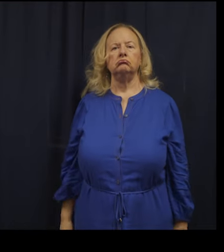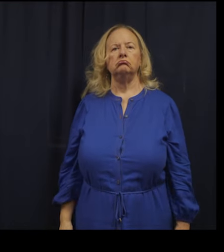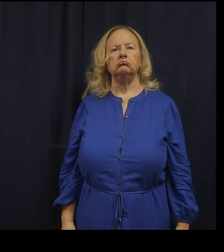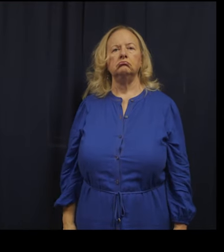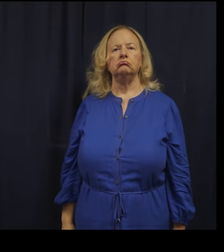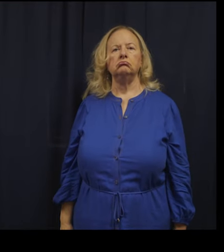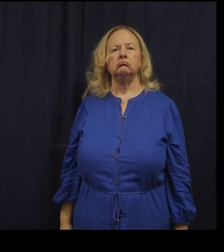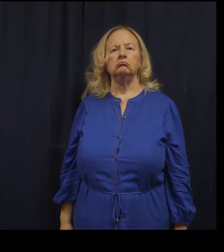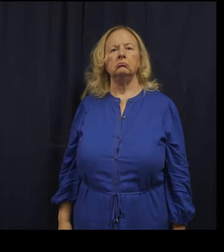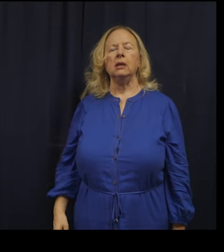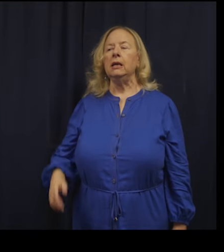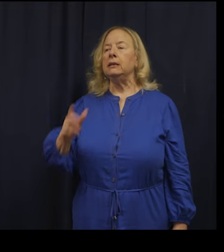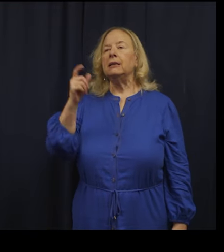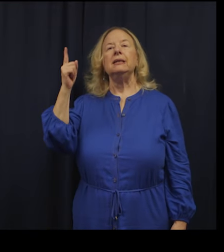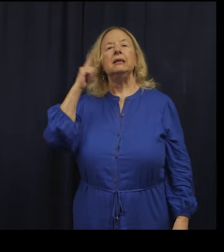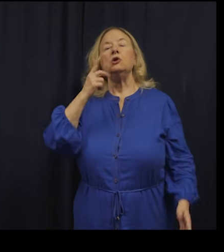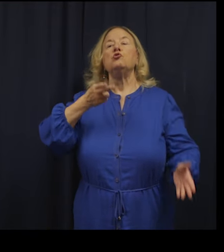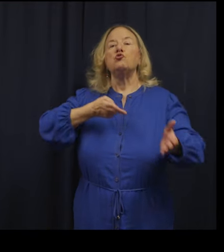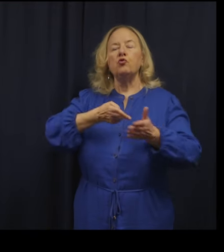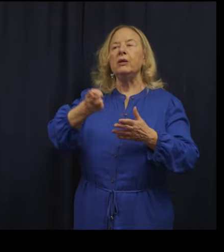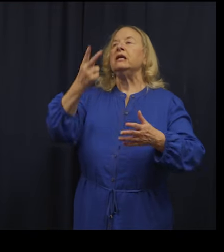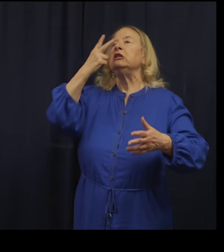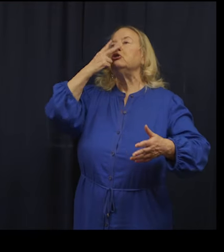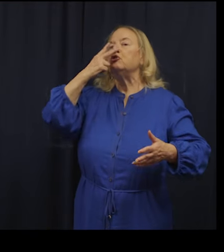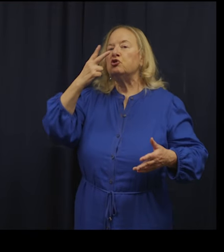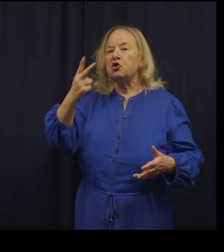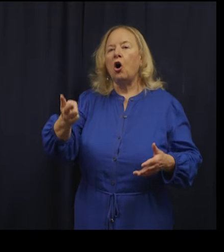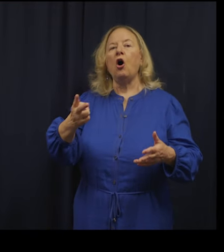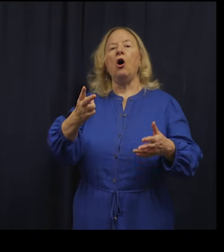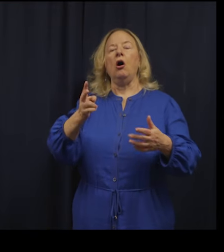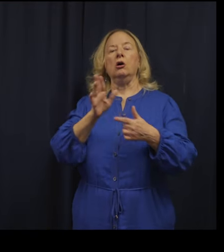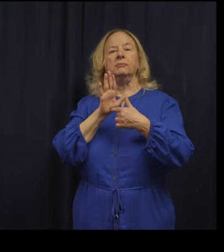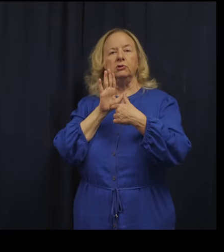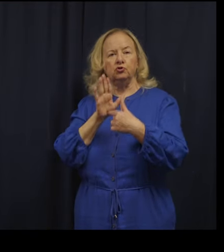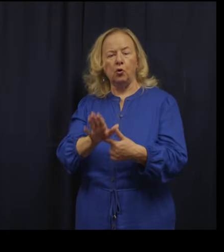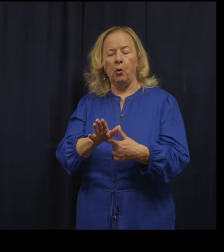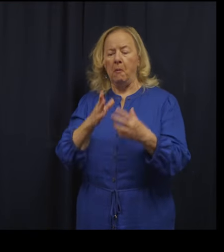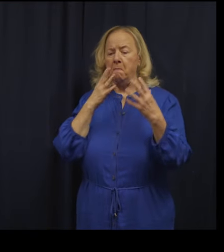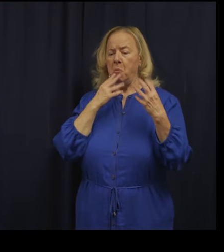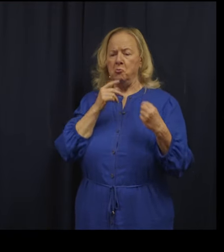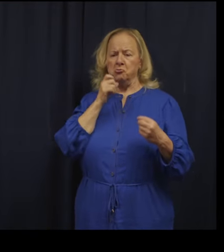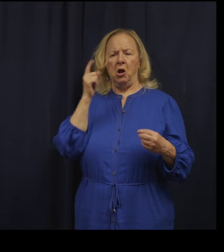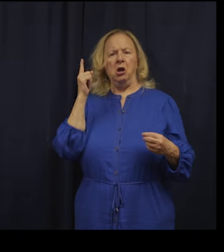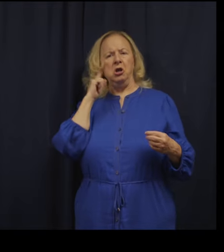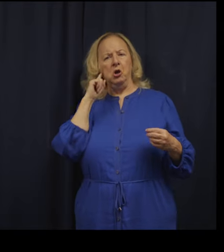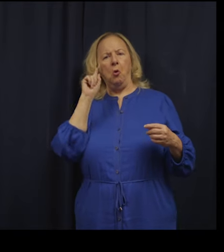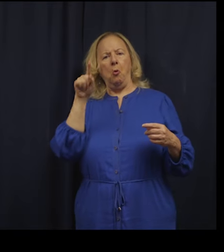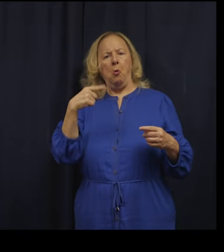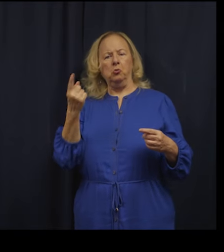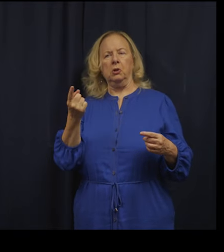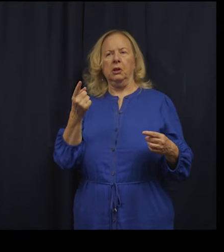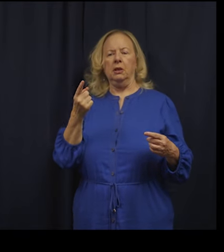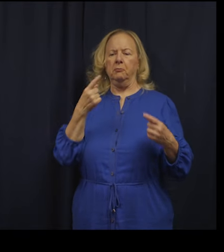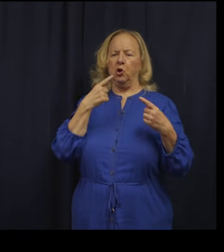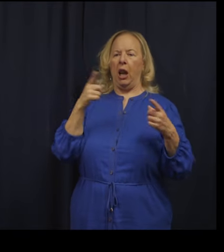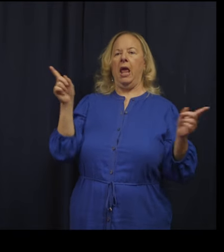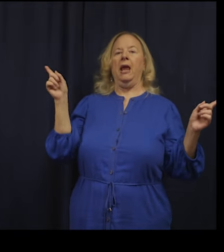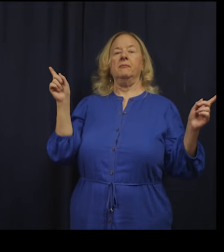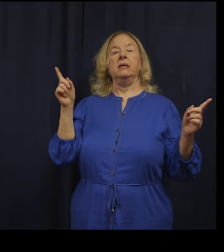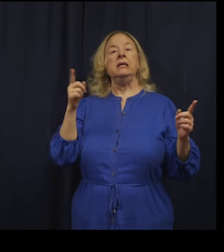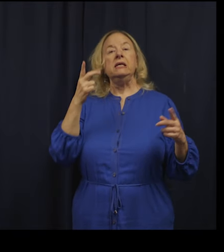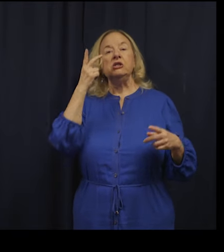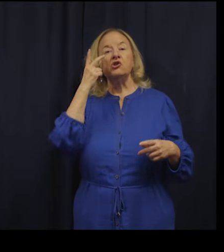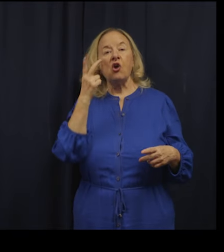He didn't just hear the word truth, he saw truth being manifested. Moses didn't just hear God's words being proclaimed,